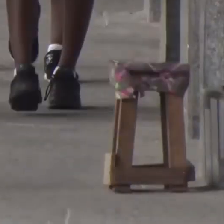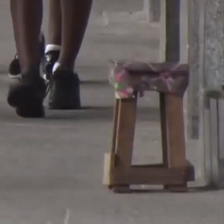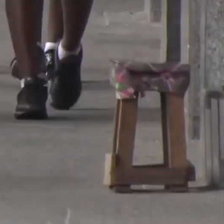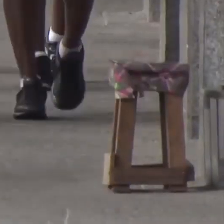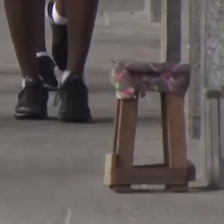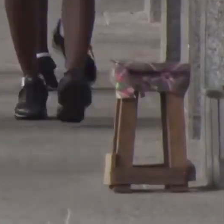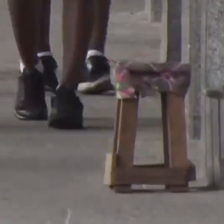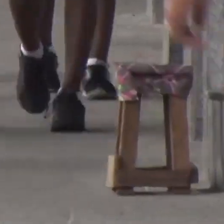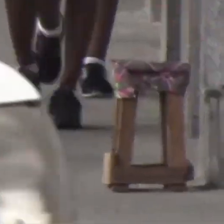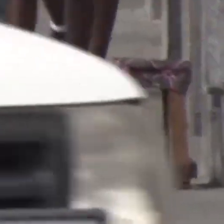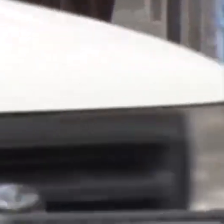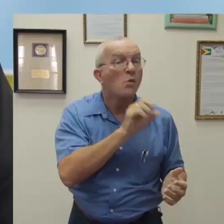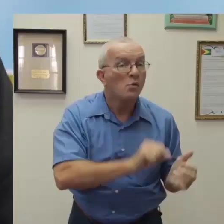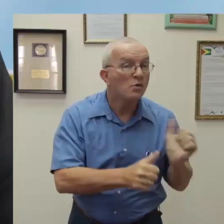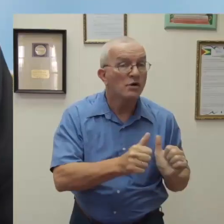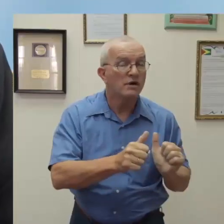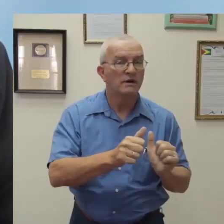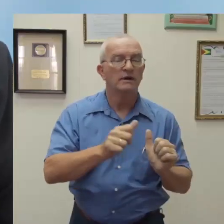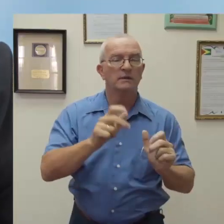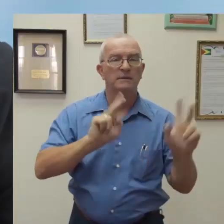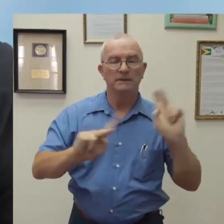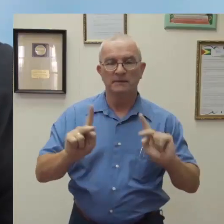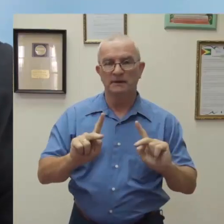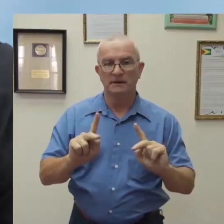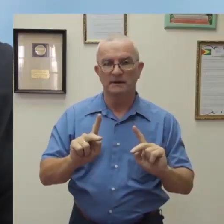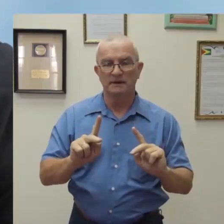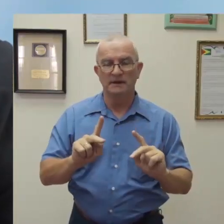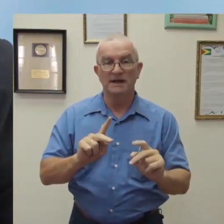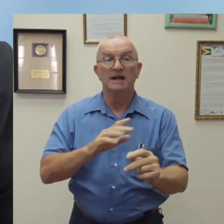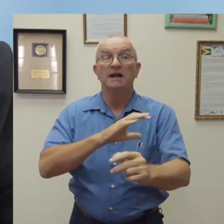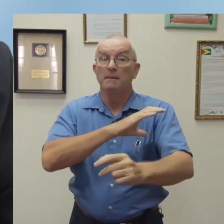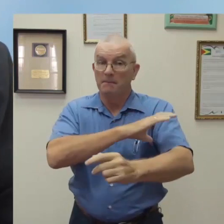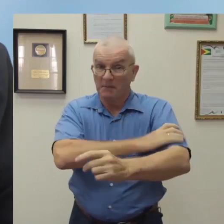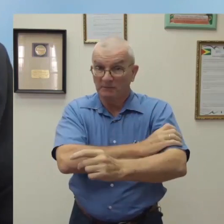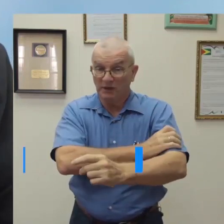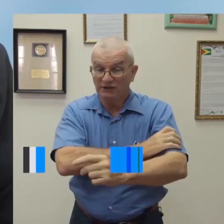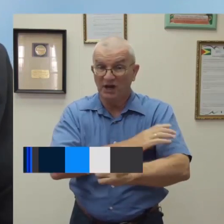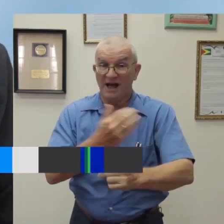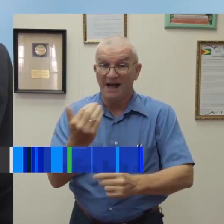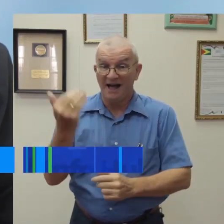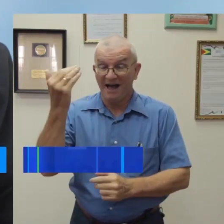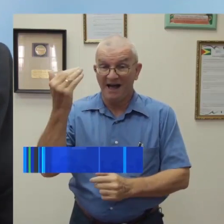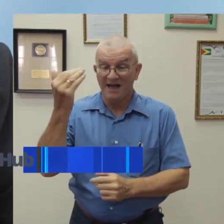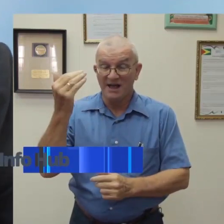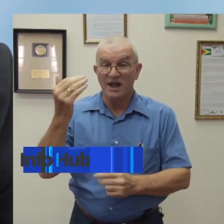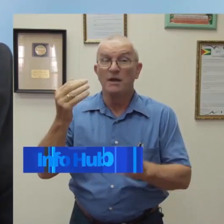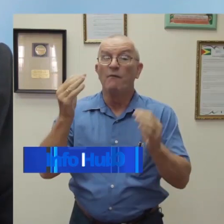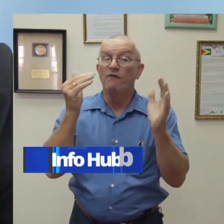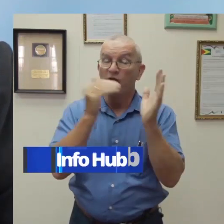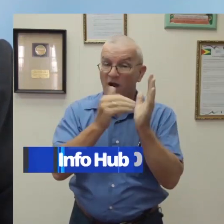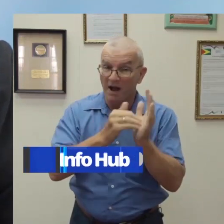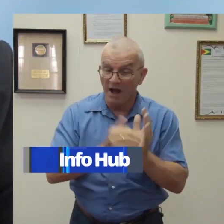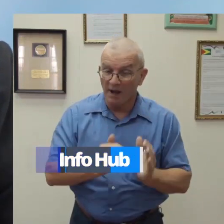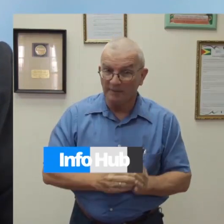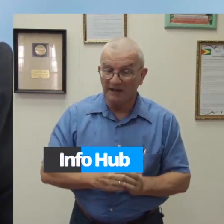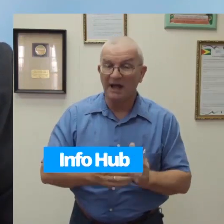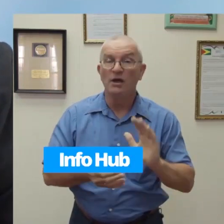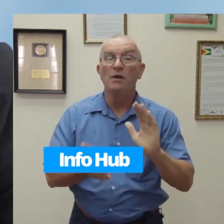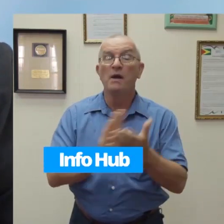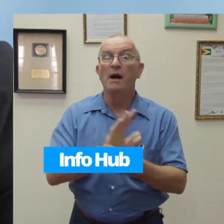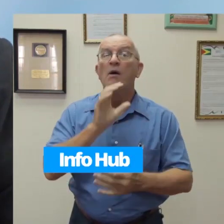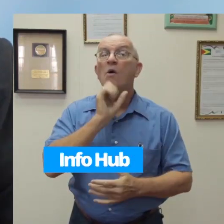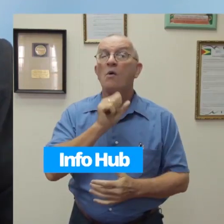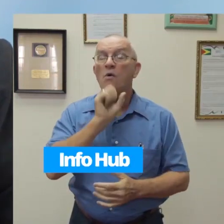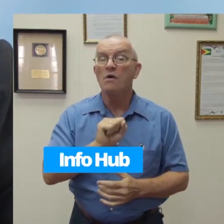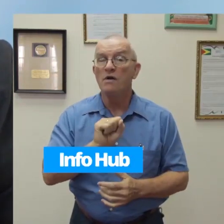it harder for the heart to work. Since hypertension is more common as people grow older, that